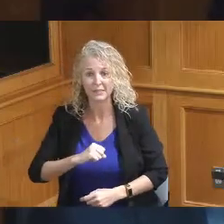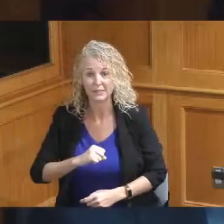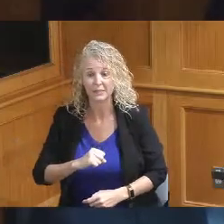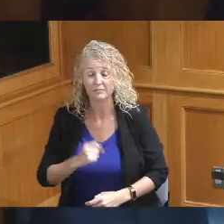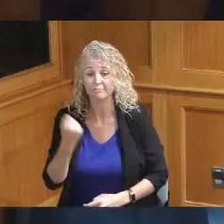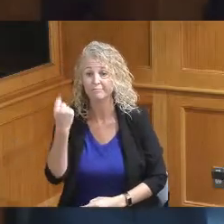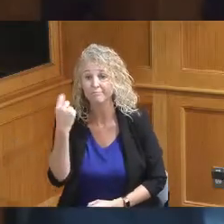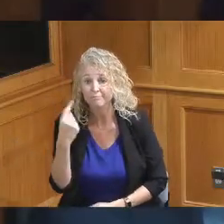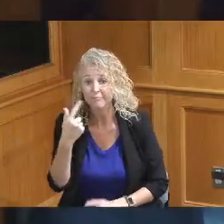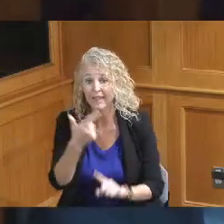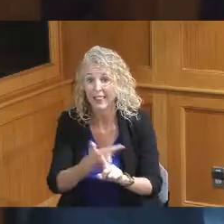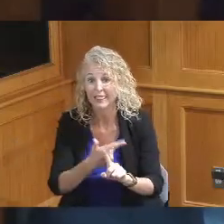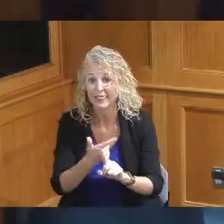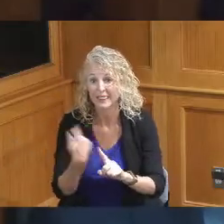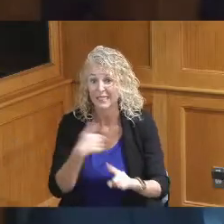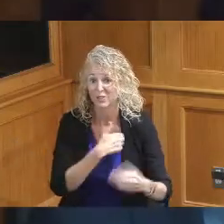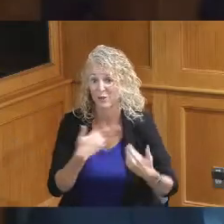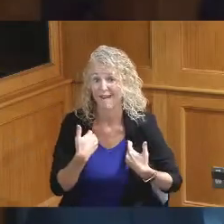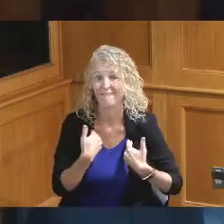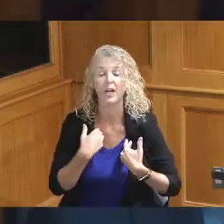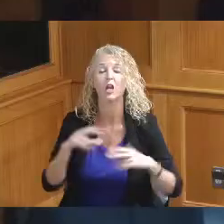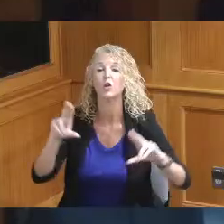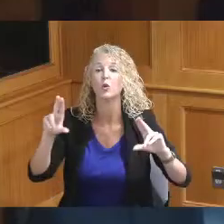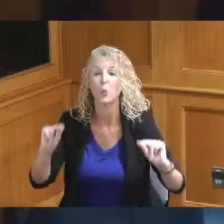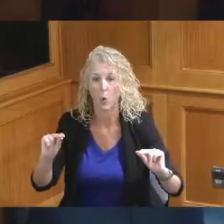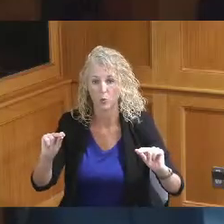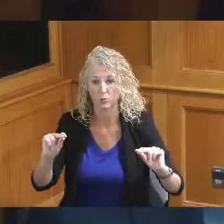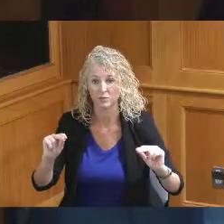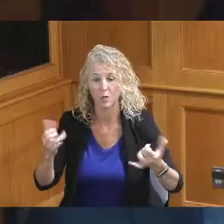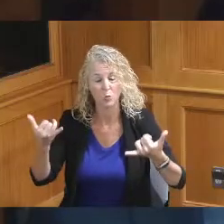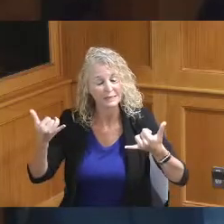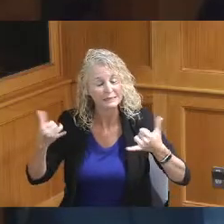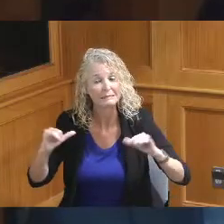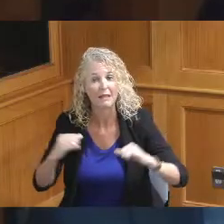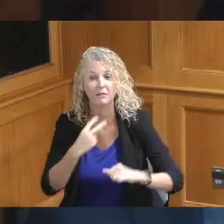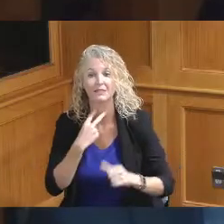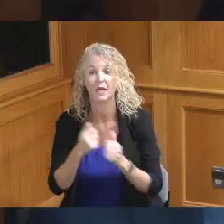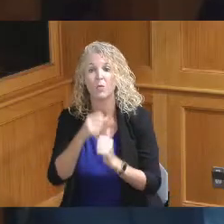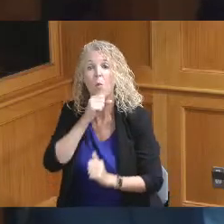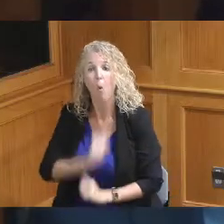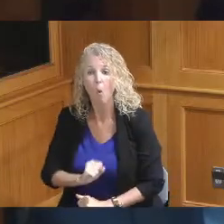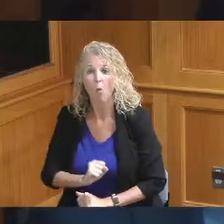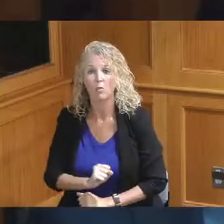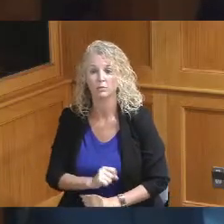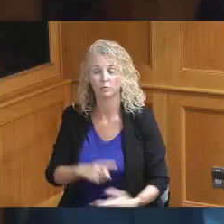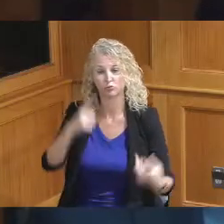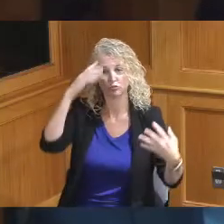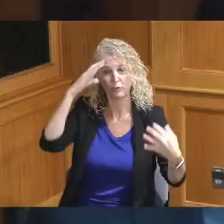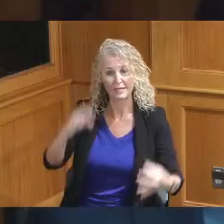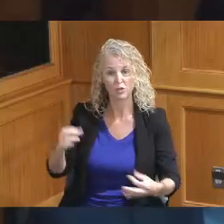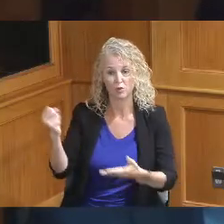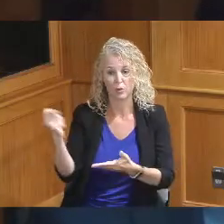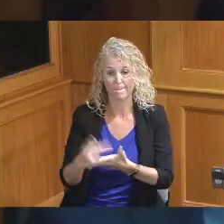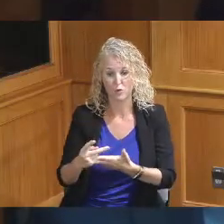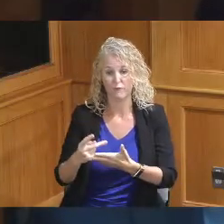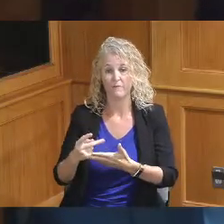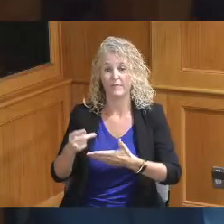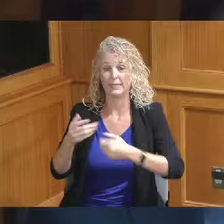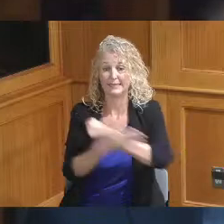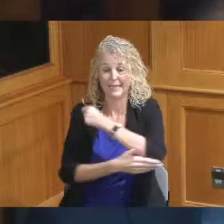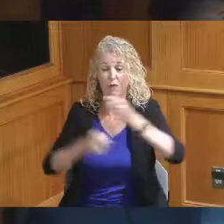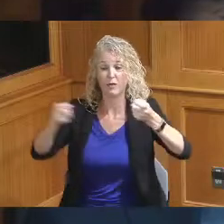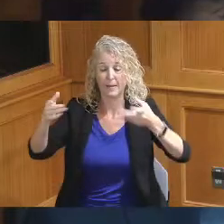lease. I have not been presented anything that says what this says. Resolution authorizing the county administrator